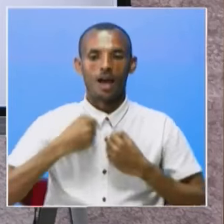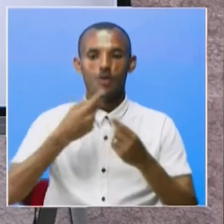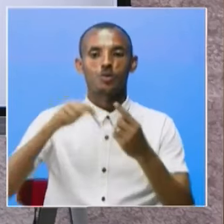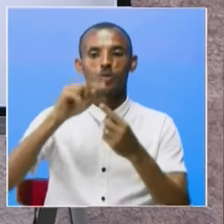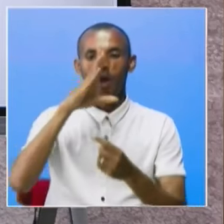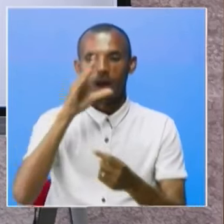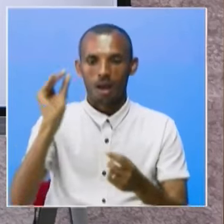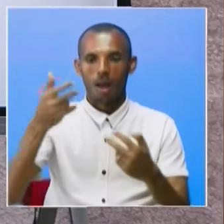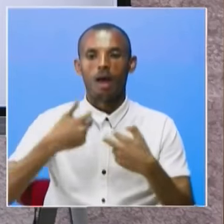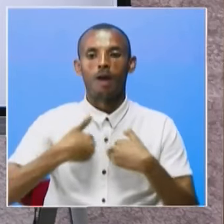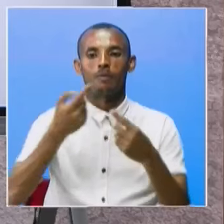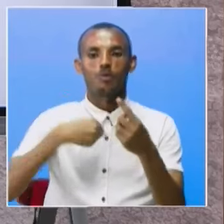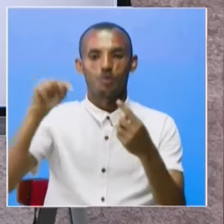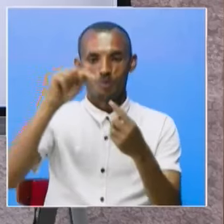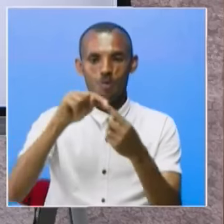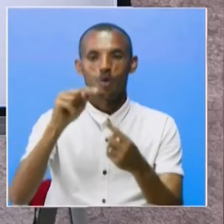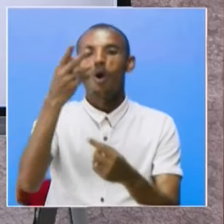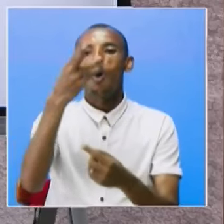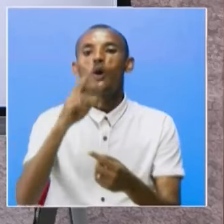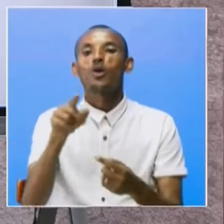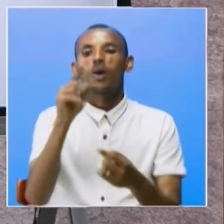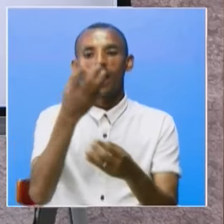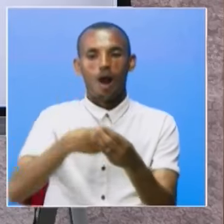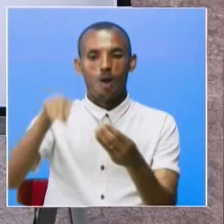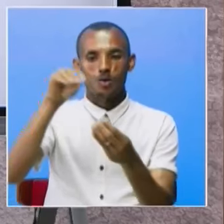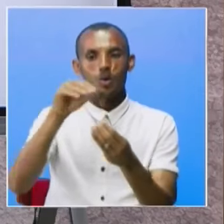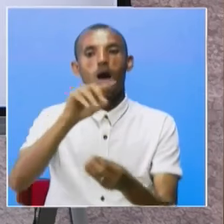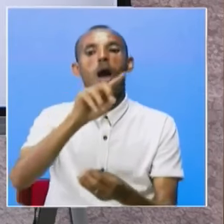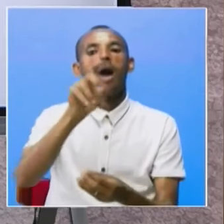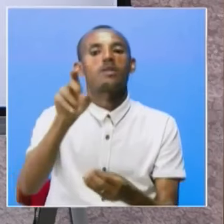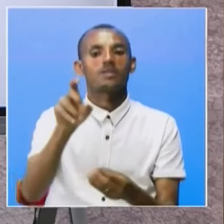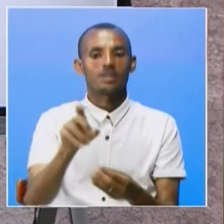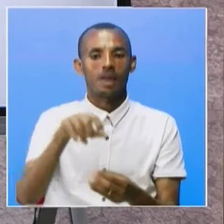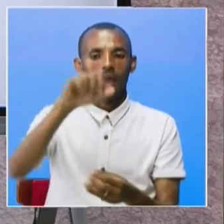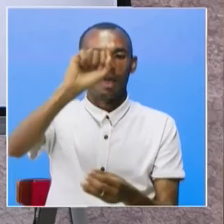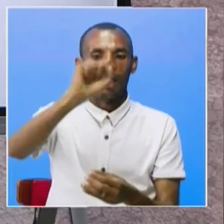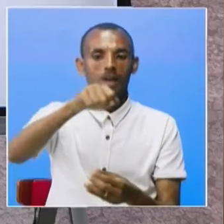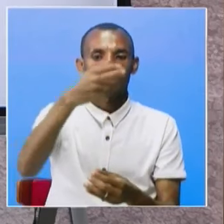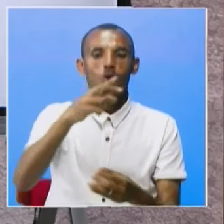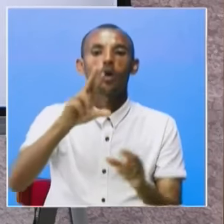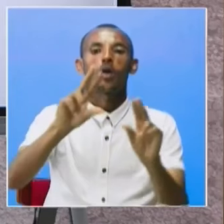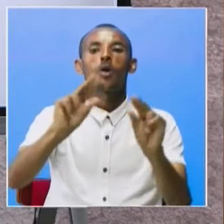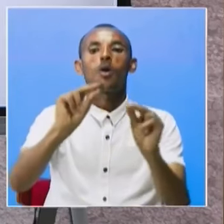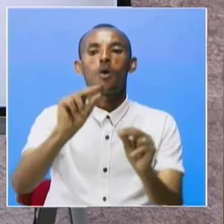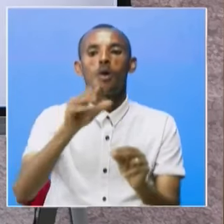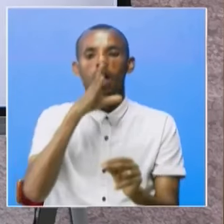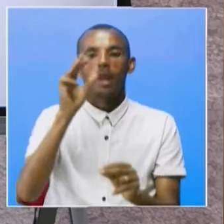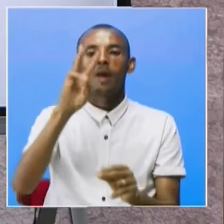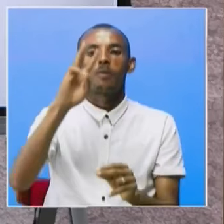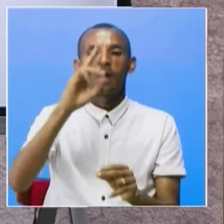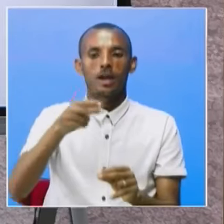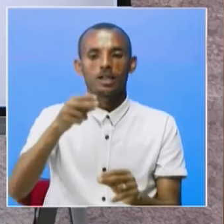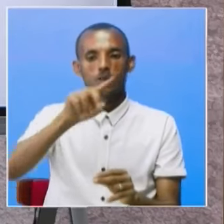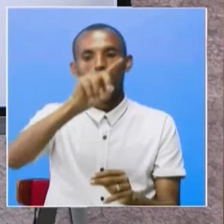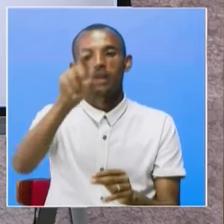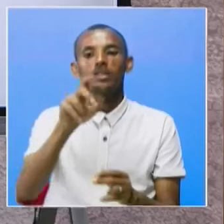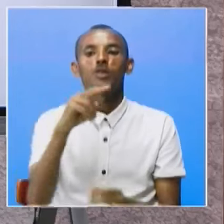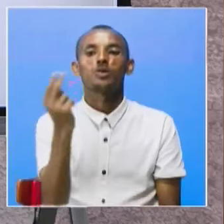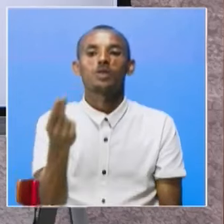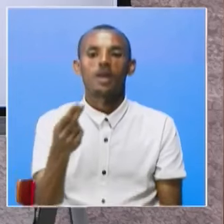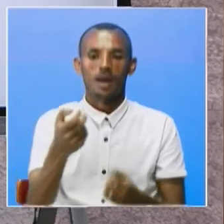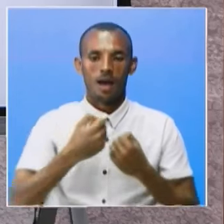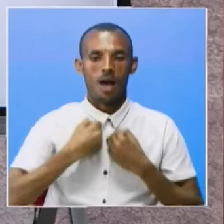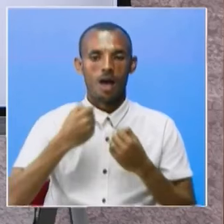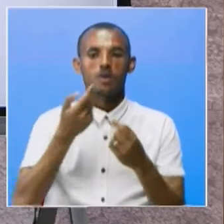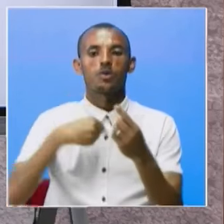and have to, or you can also ask a yes or no and WH questions using this has